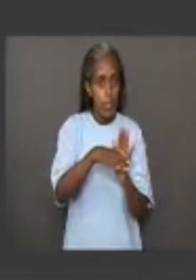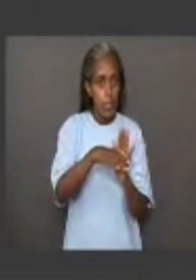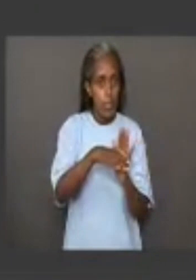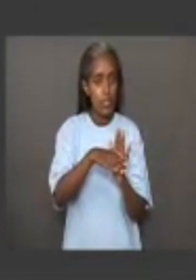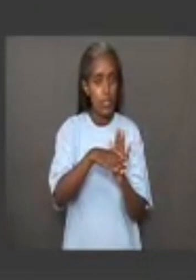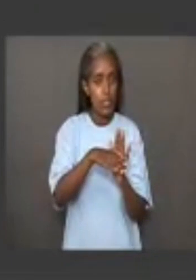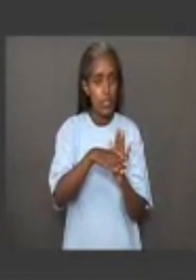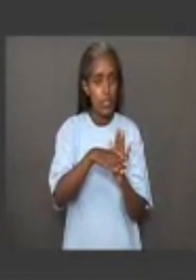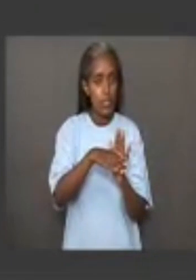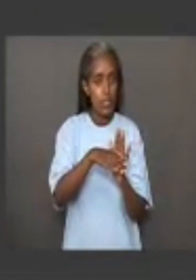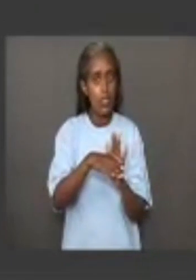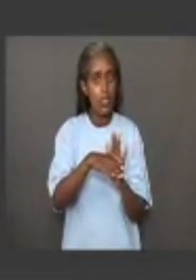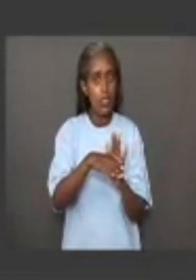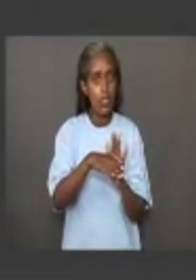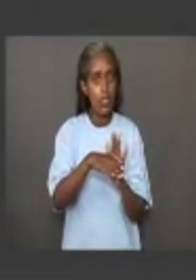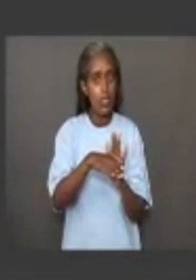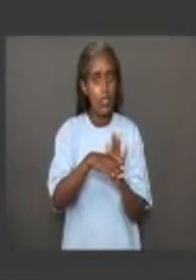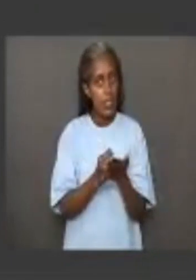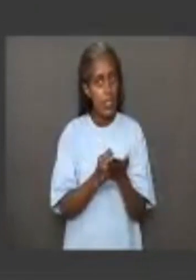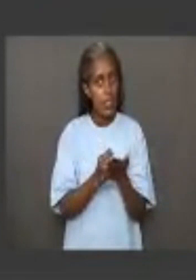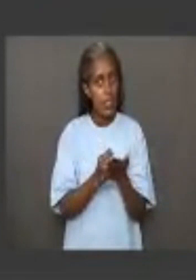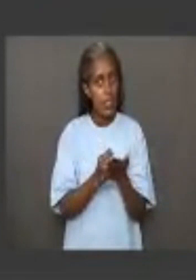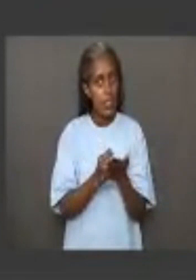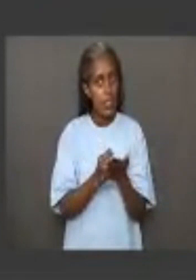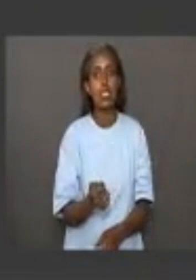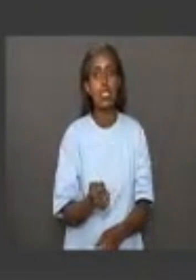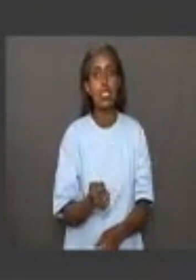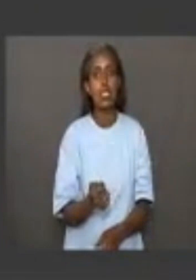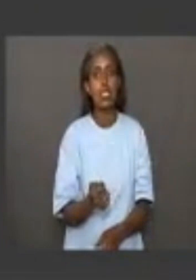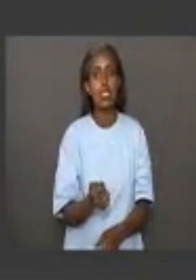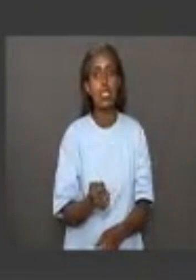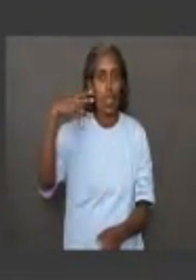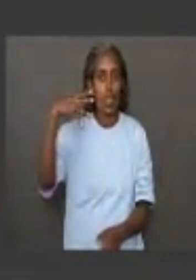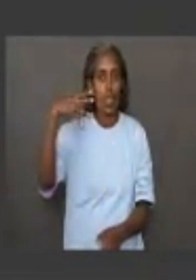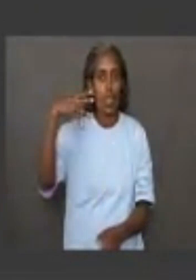It is the speed of light.